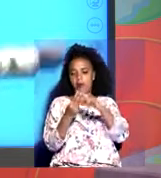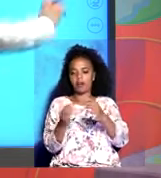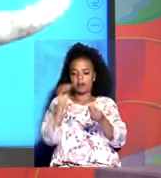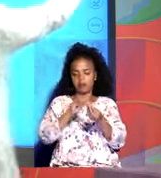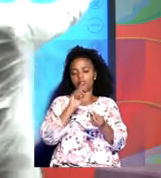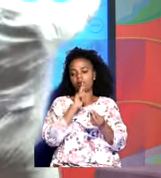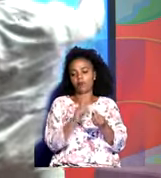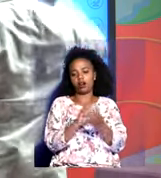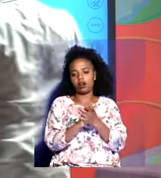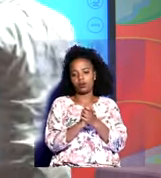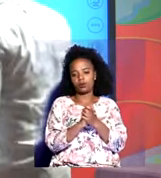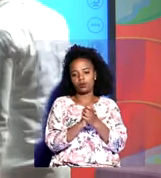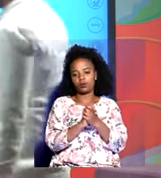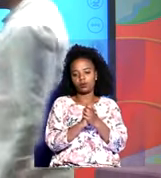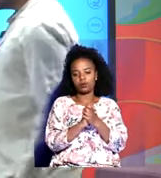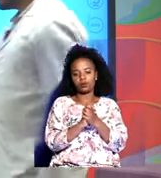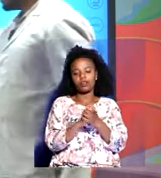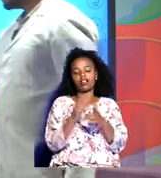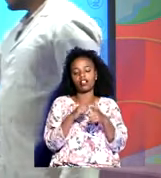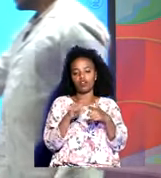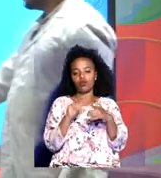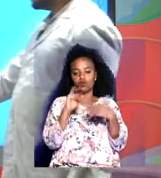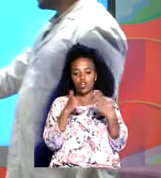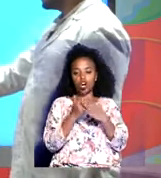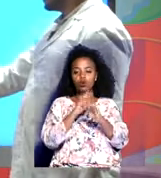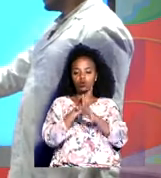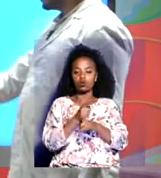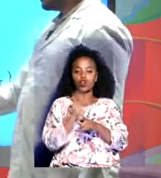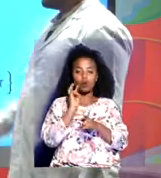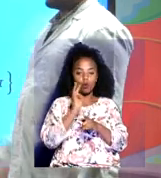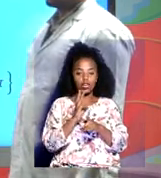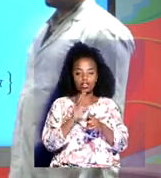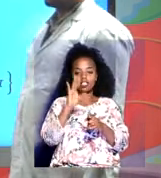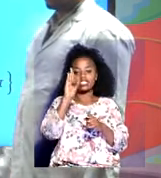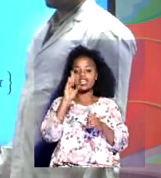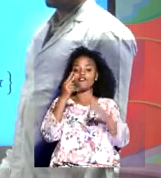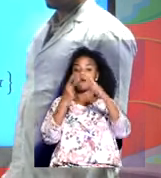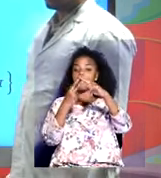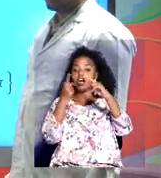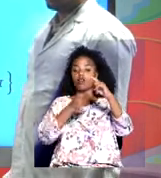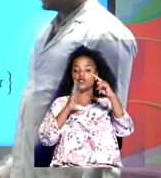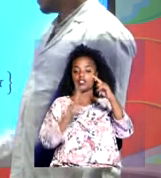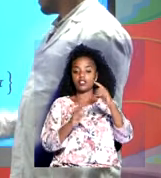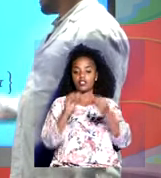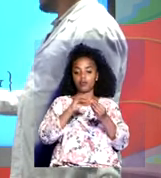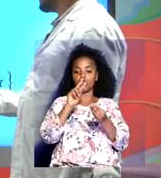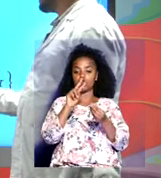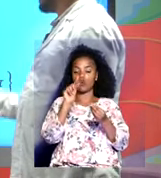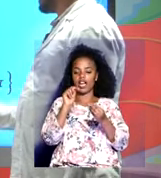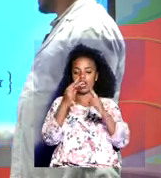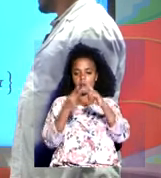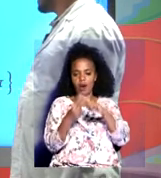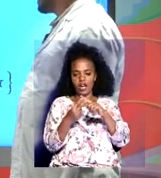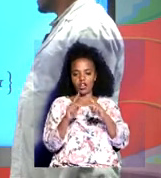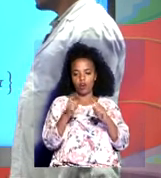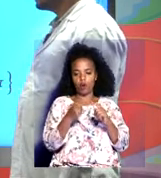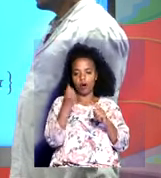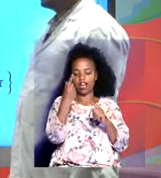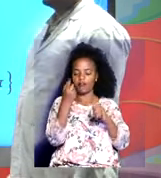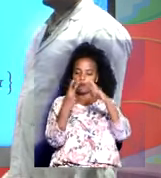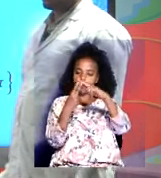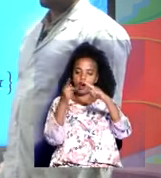pi. Therefore, the general solution will be this 7 pi over 6 plus 2n pi, comma 11 pi over 6